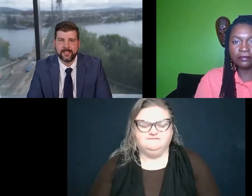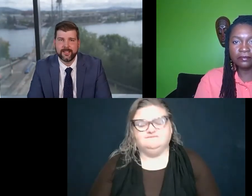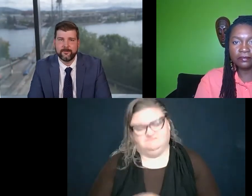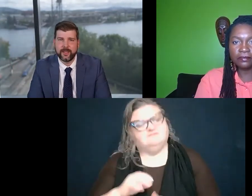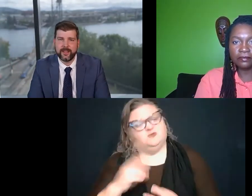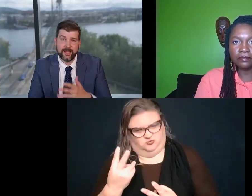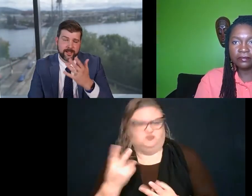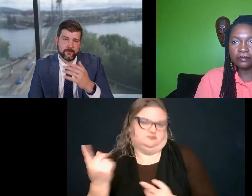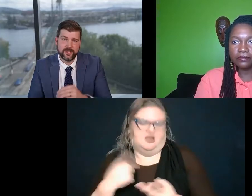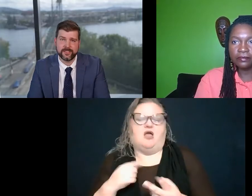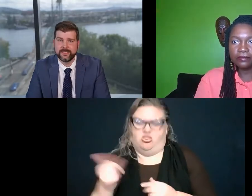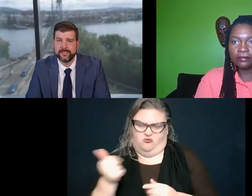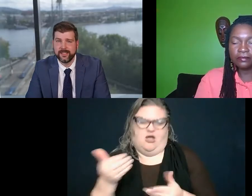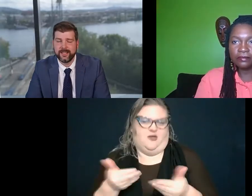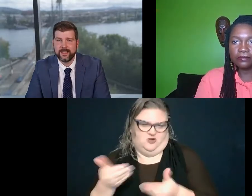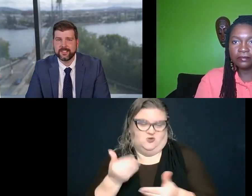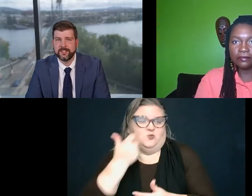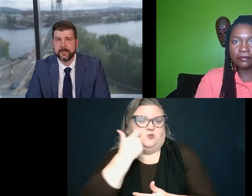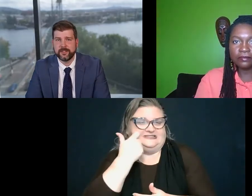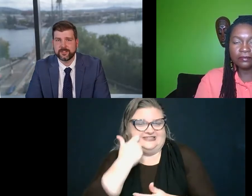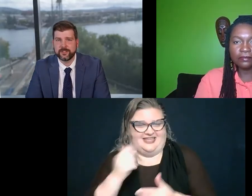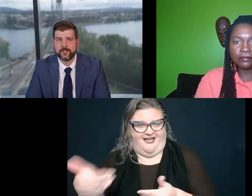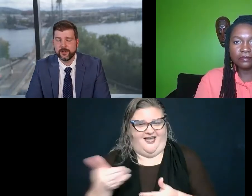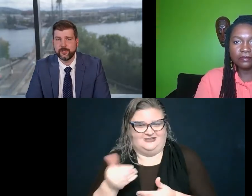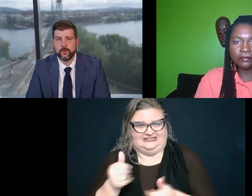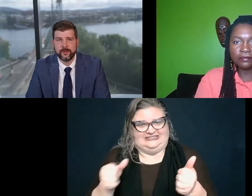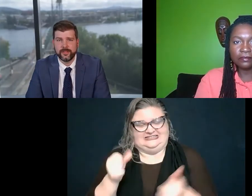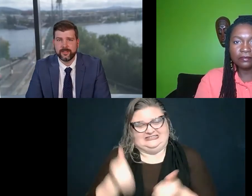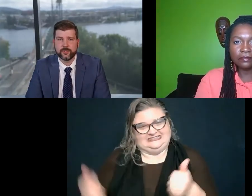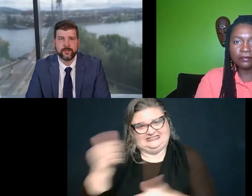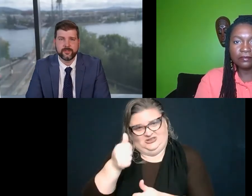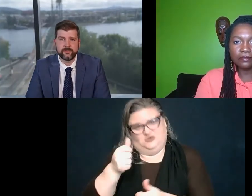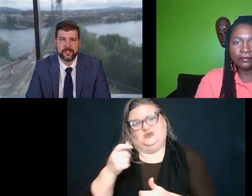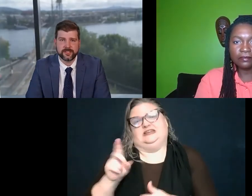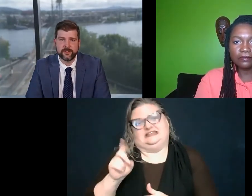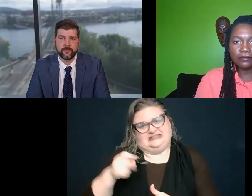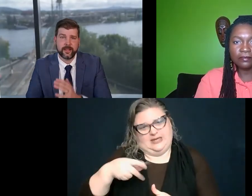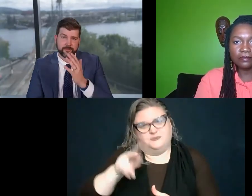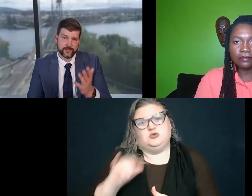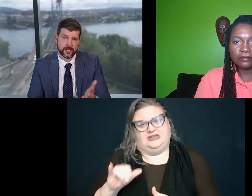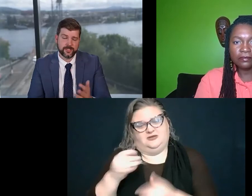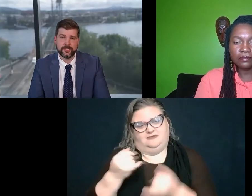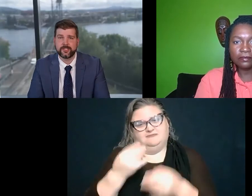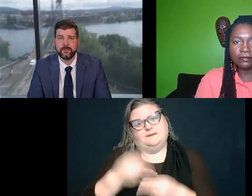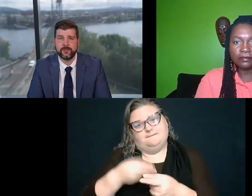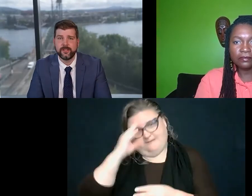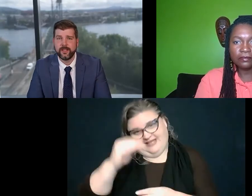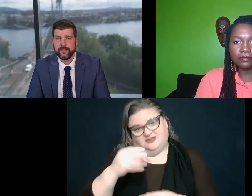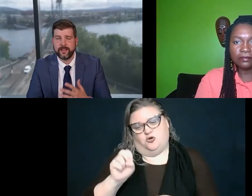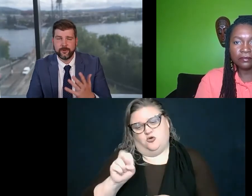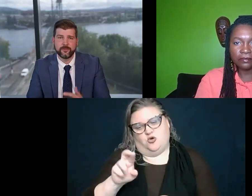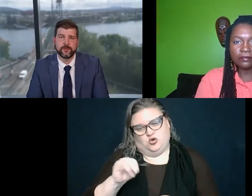hirings. I hired recently Senior Deputy District Attorney Ernie Warren, a career defense attorney, ran for judge in this